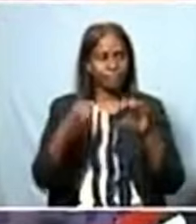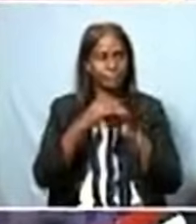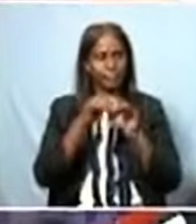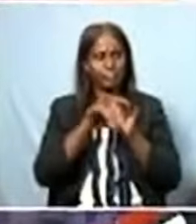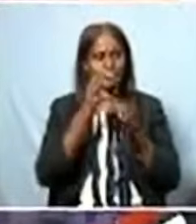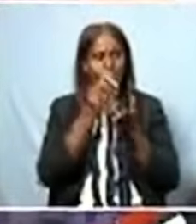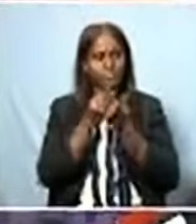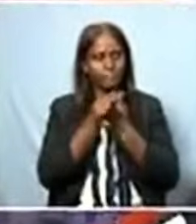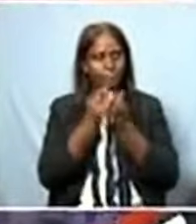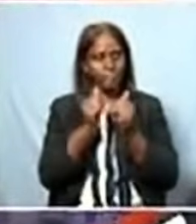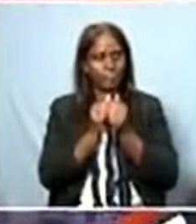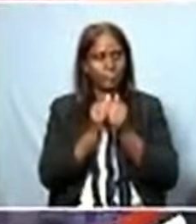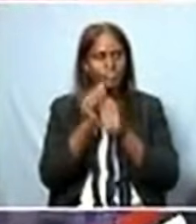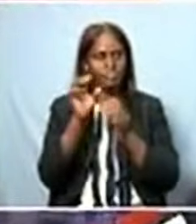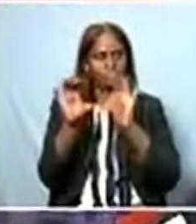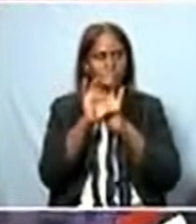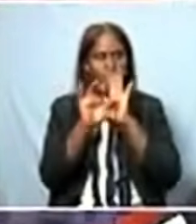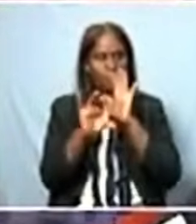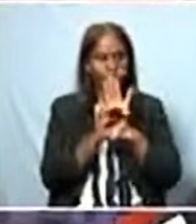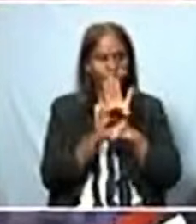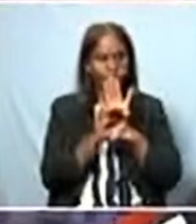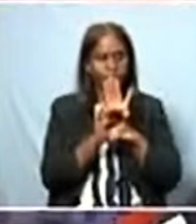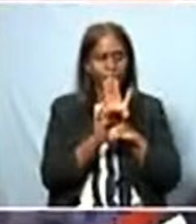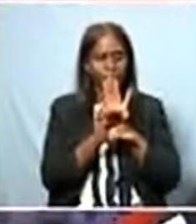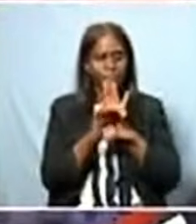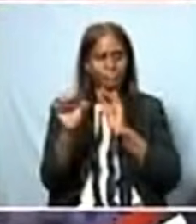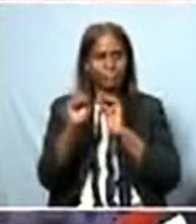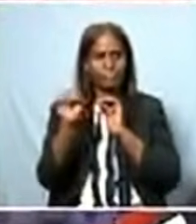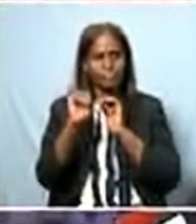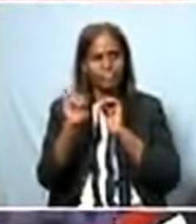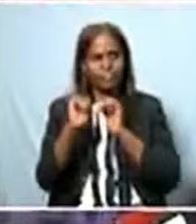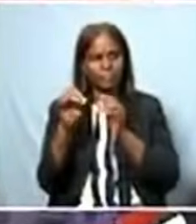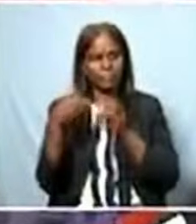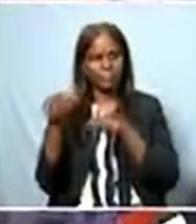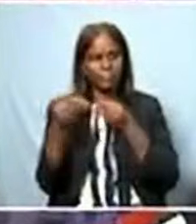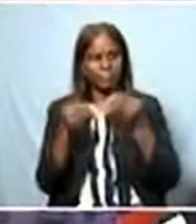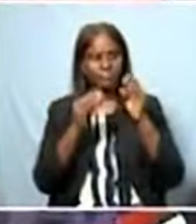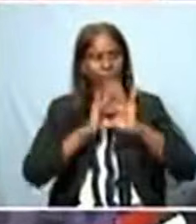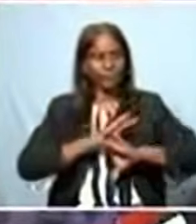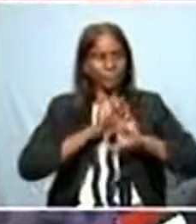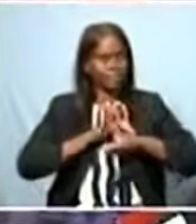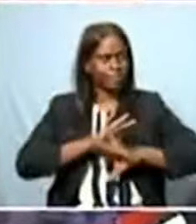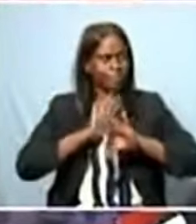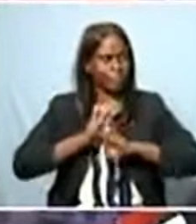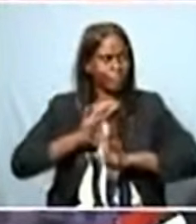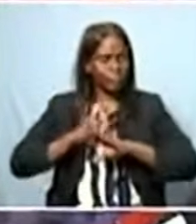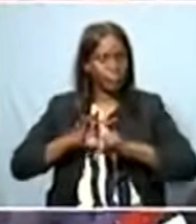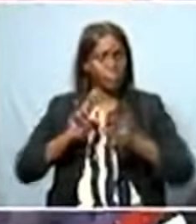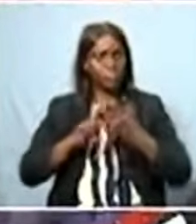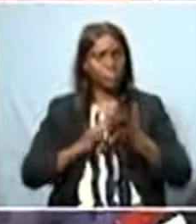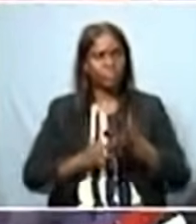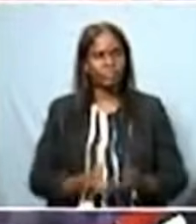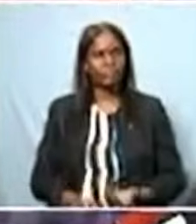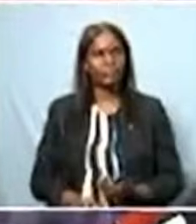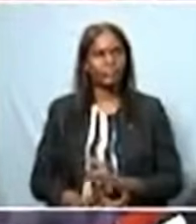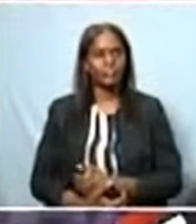capital and constitutional and statutory expenditure. Consideration of the report.